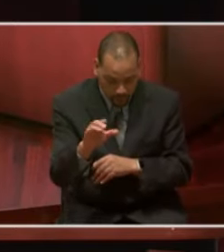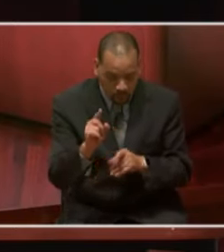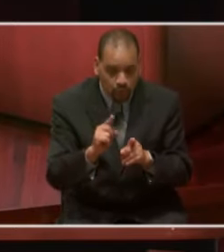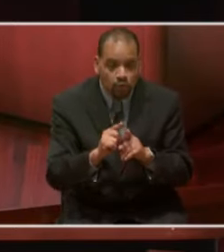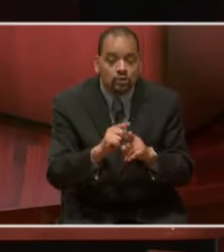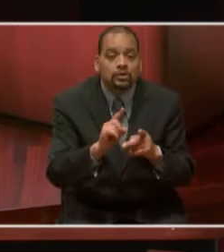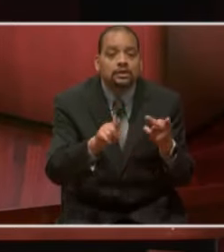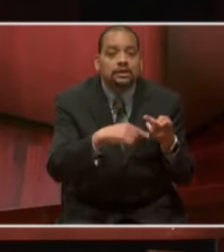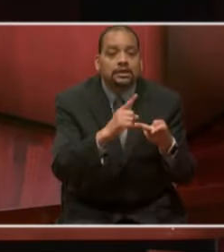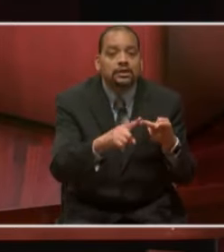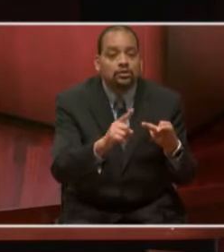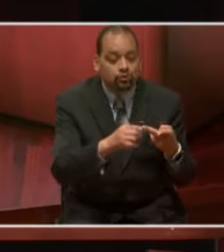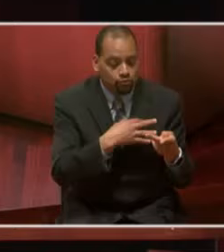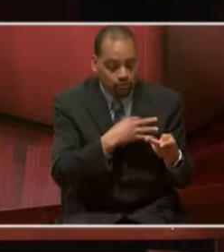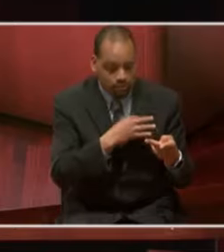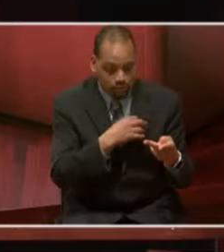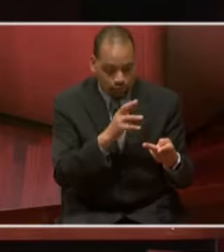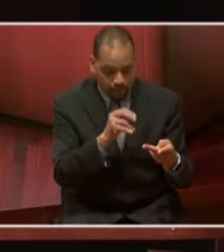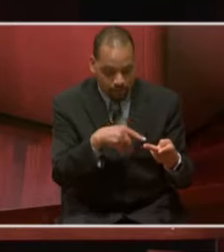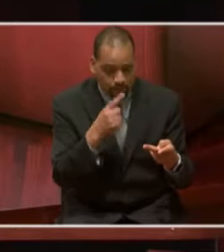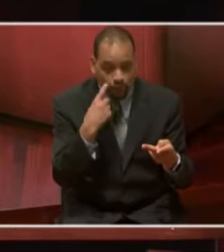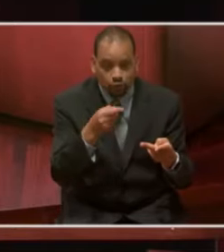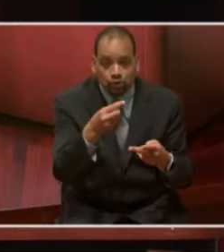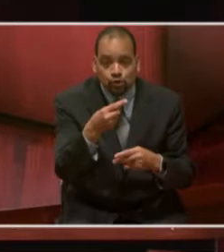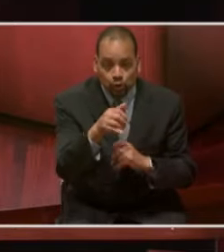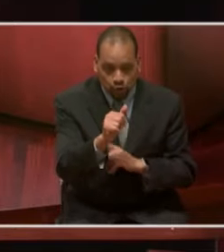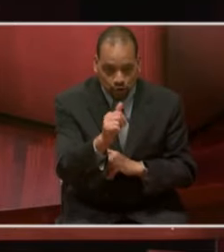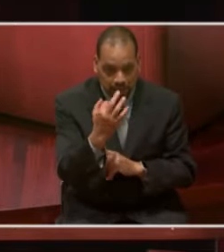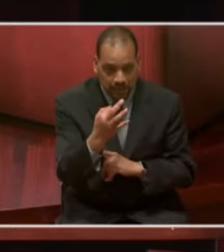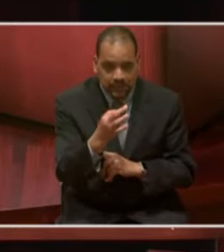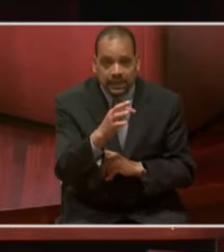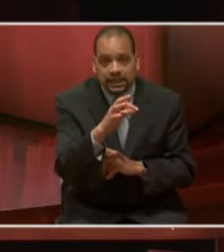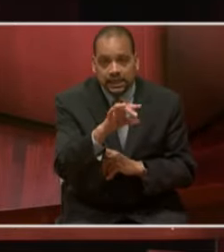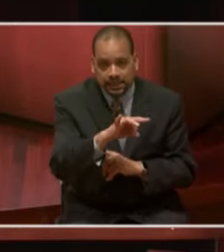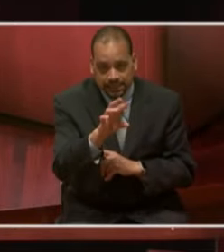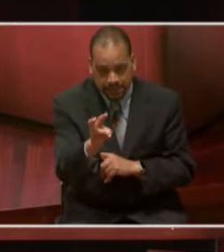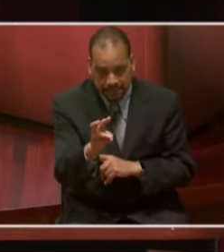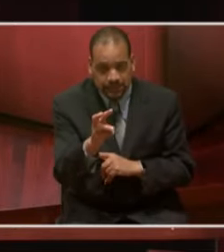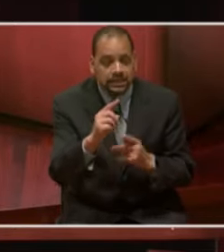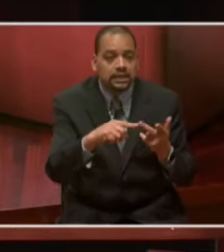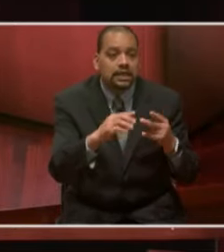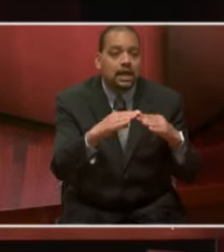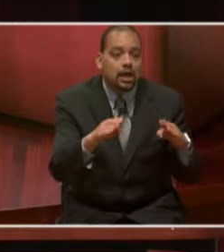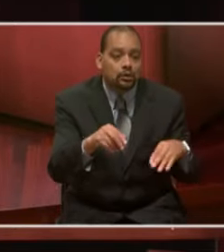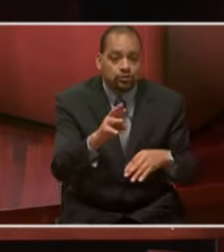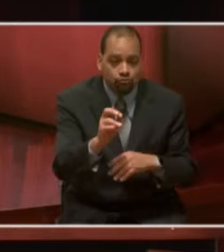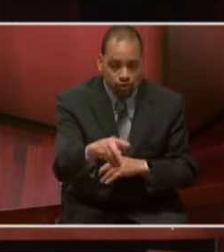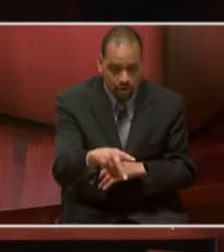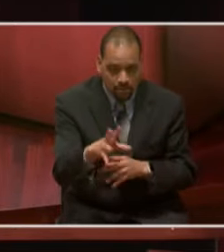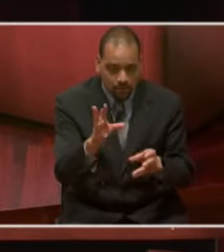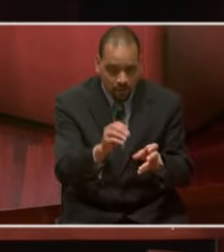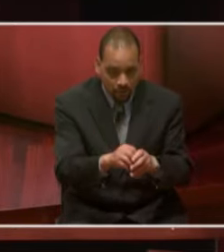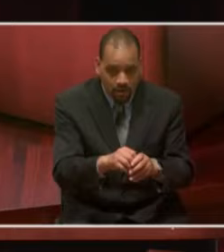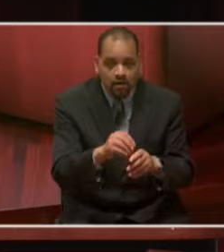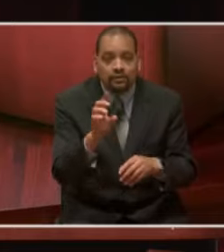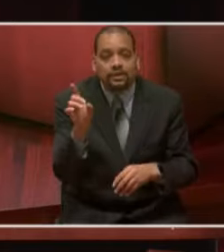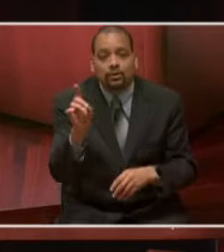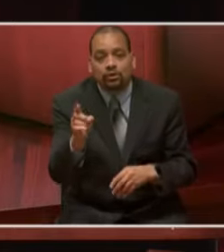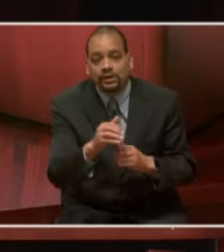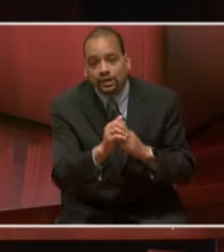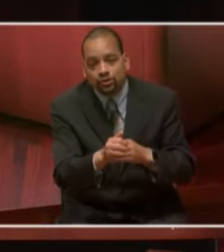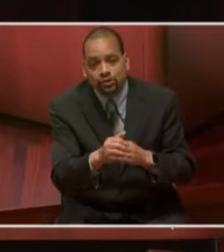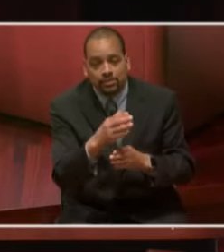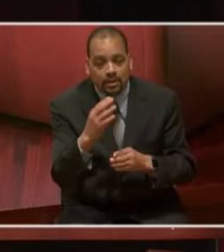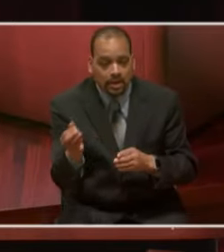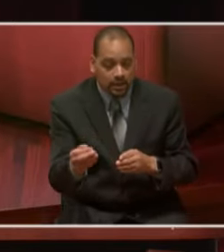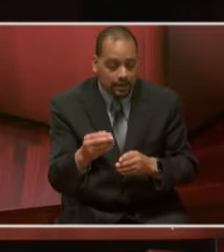So I'm sure he's going to be great, he's going to be enlightening, he's going to be funny, he's going to be warm, he's going to be pointed, he's going to be moving, he's going to